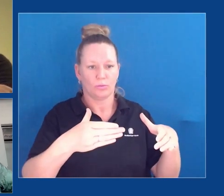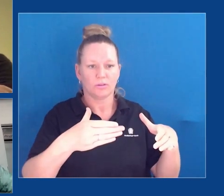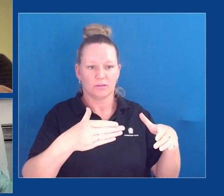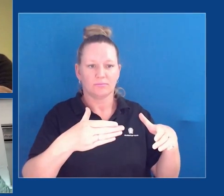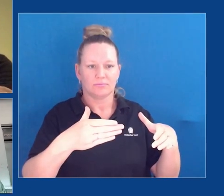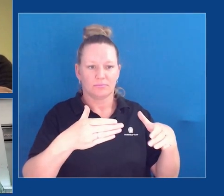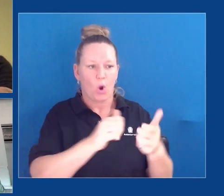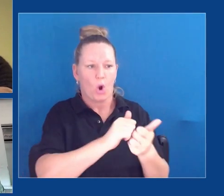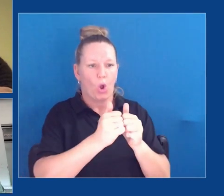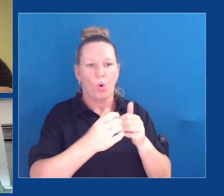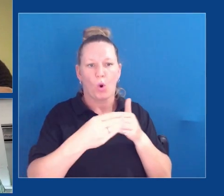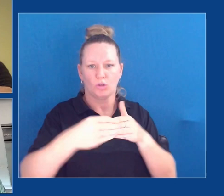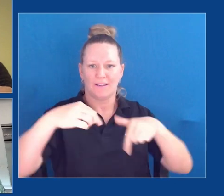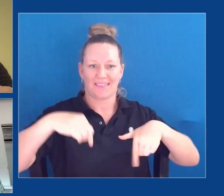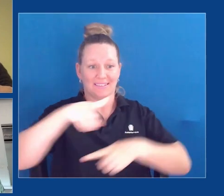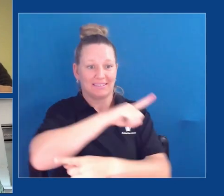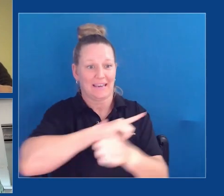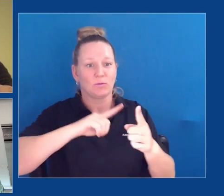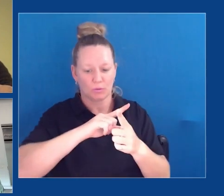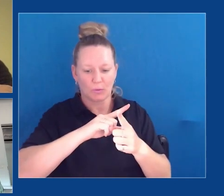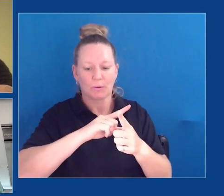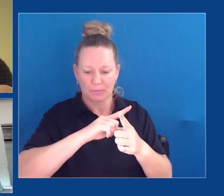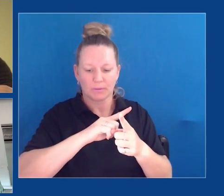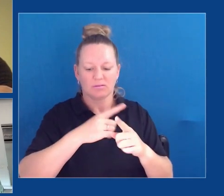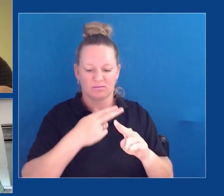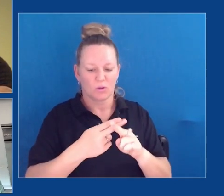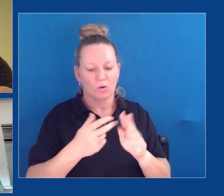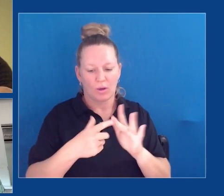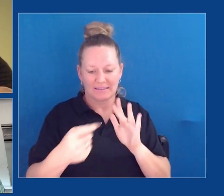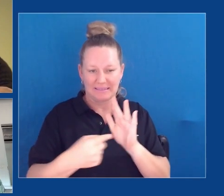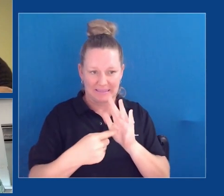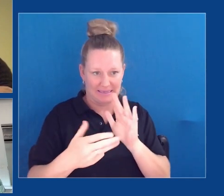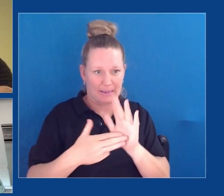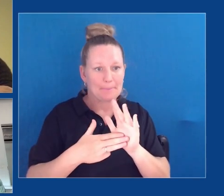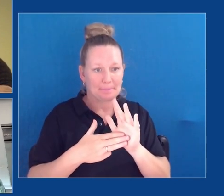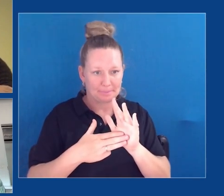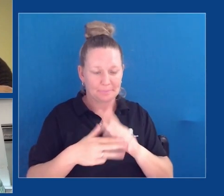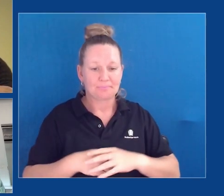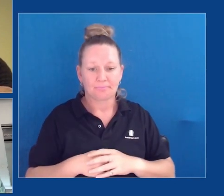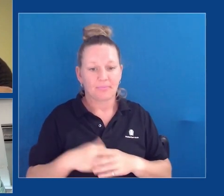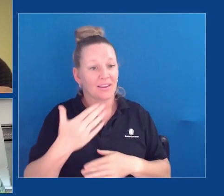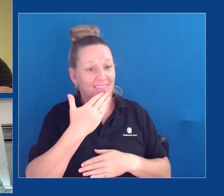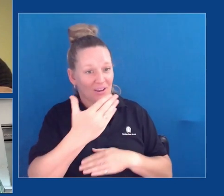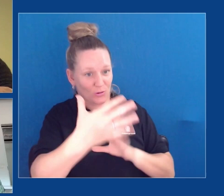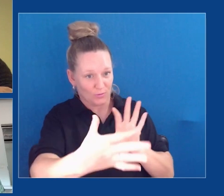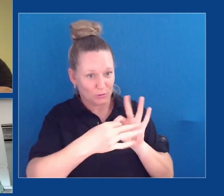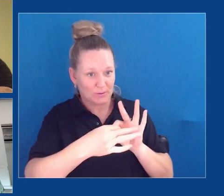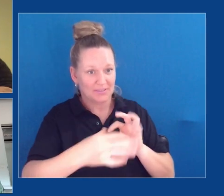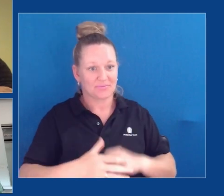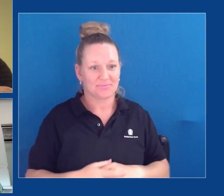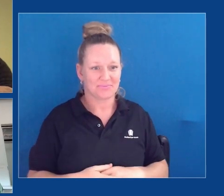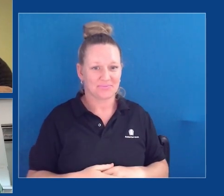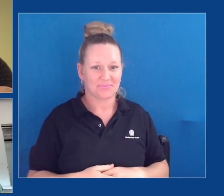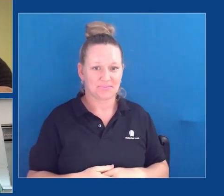International Council for Traditional Music Study Group on Indigenous Music and Dance. Thank you for being with us.